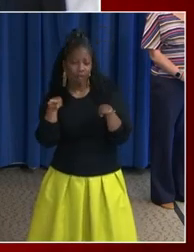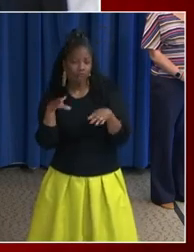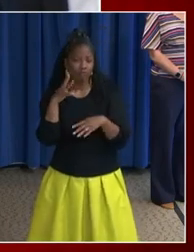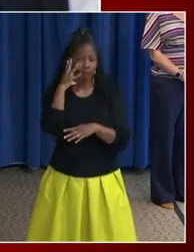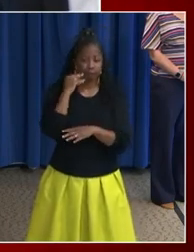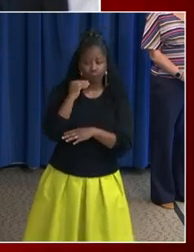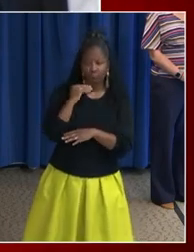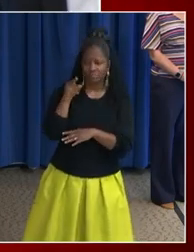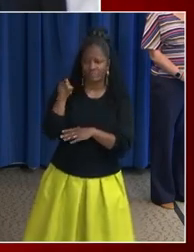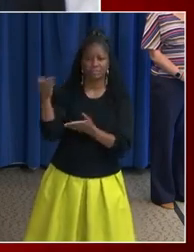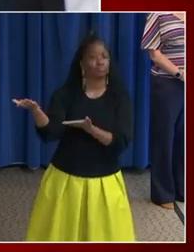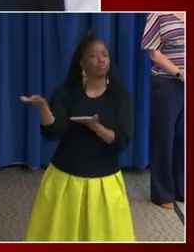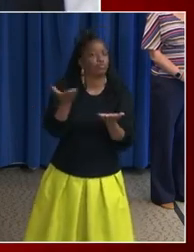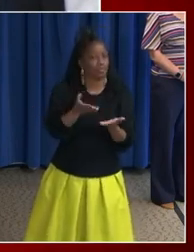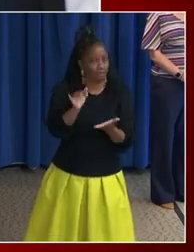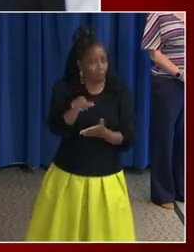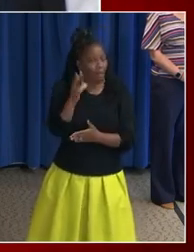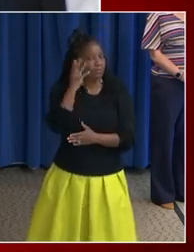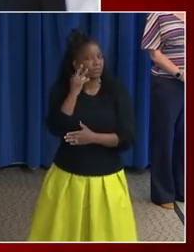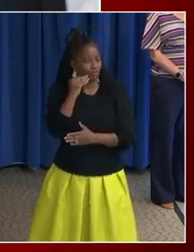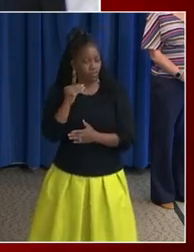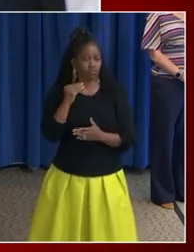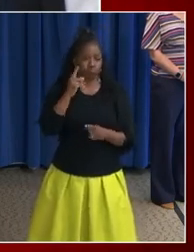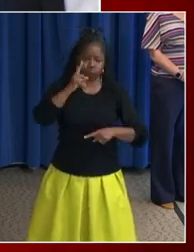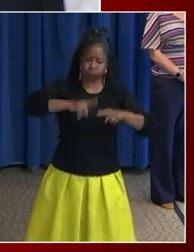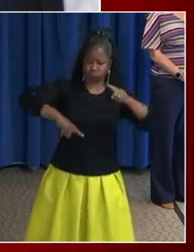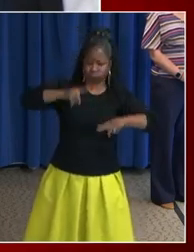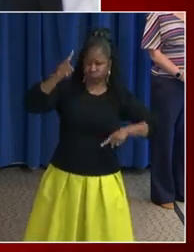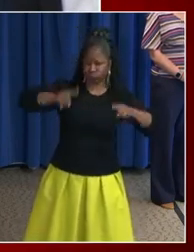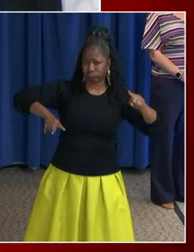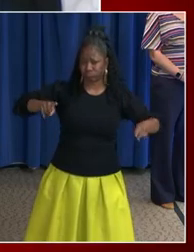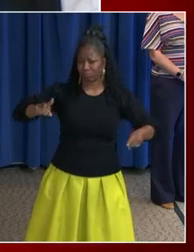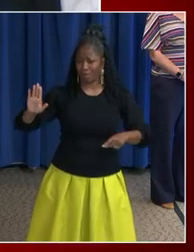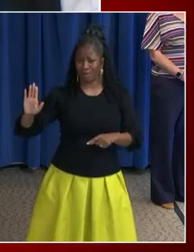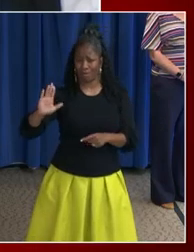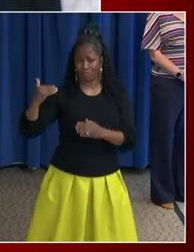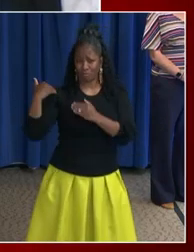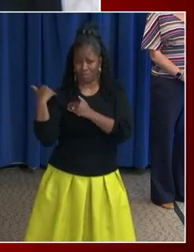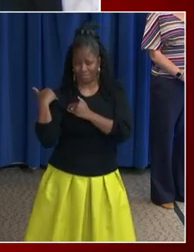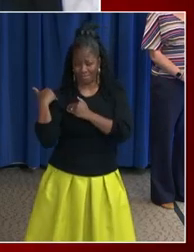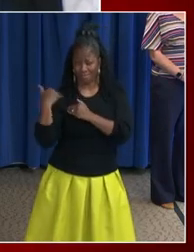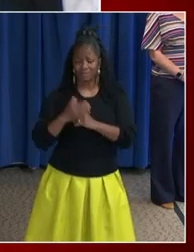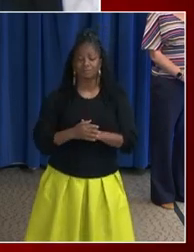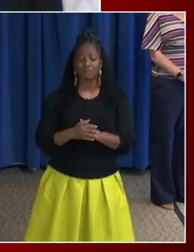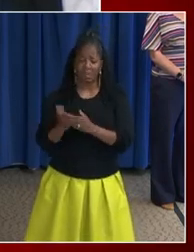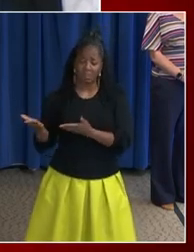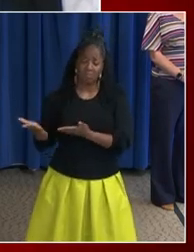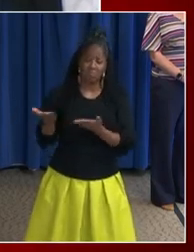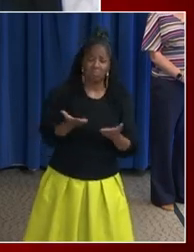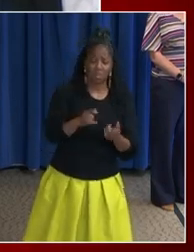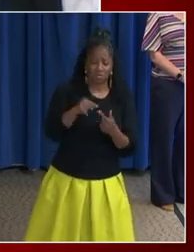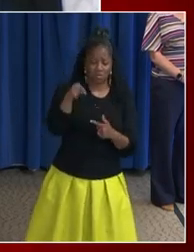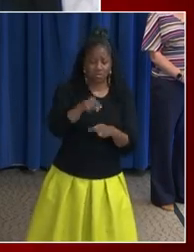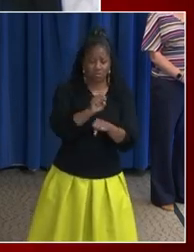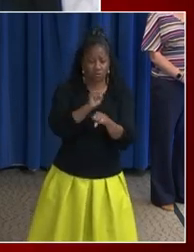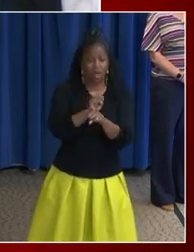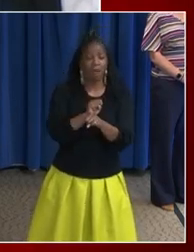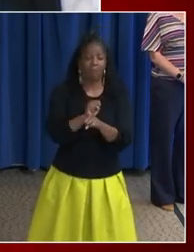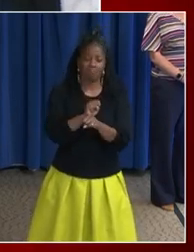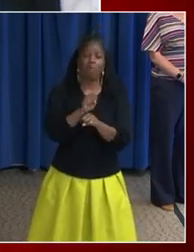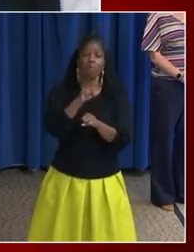that experience across a wide range of responsibilities to the job as the district